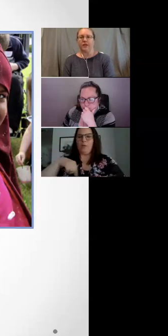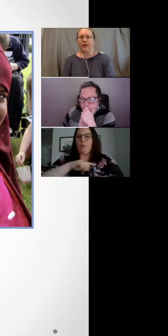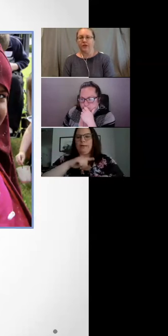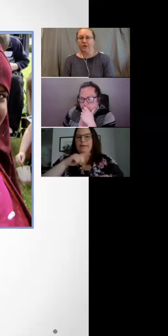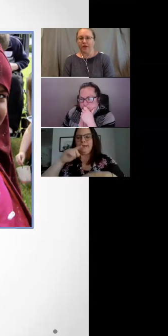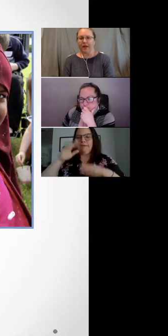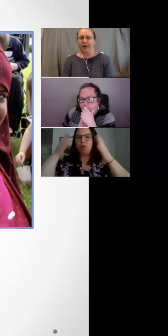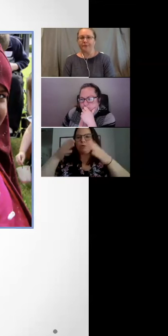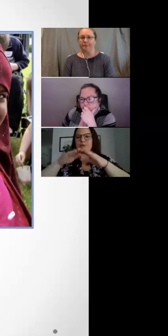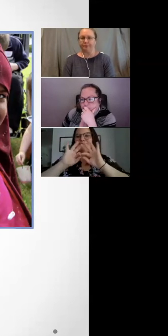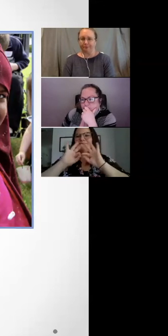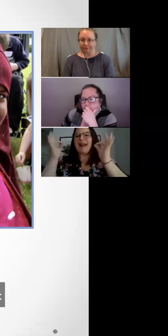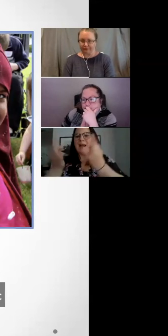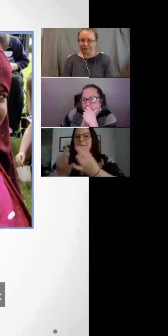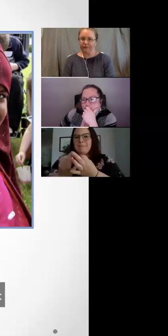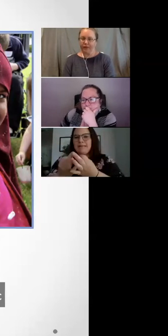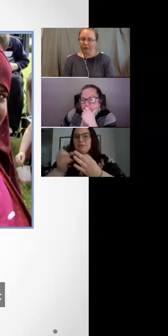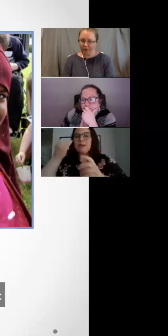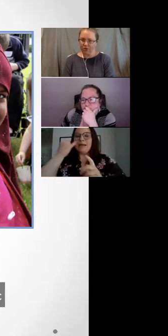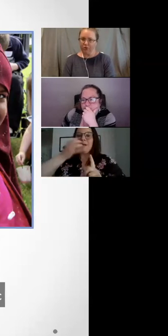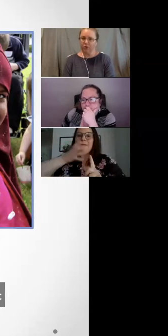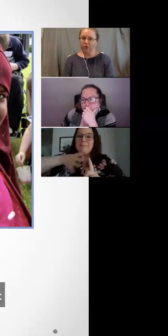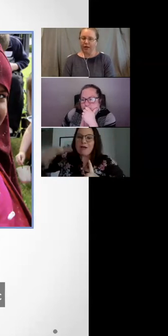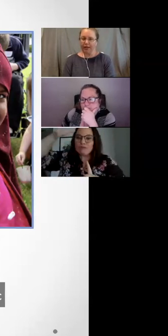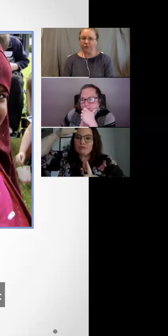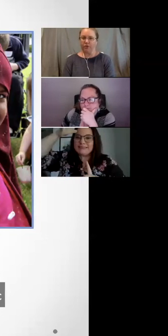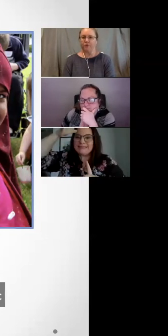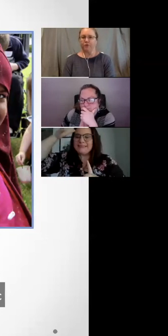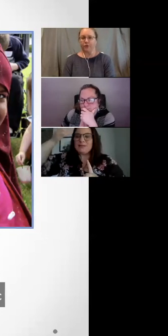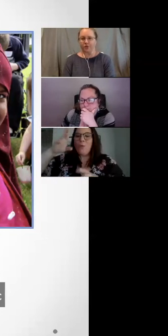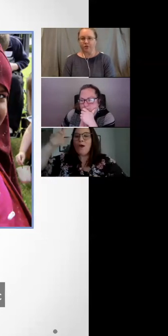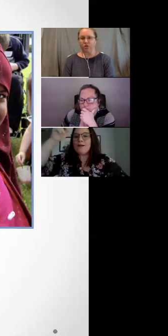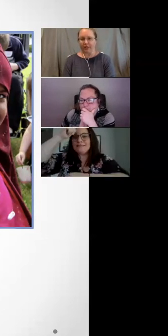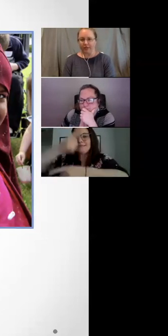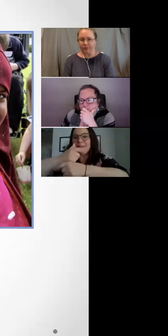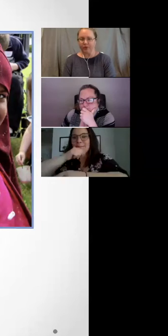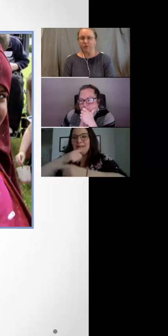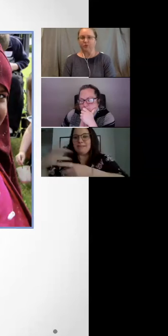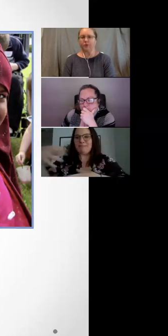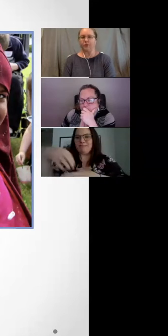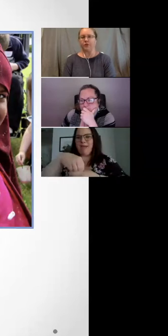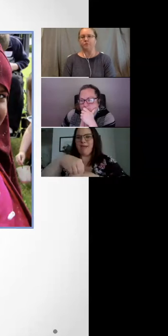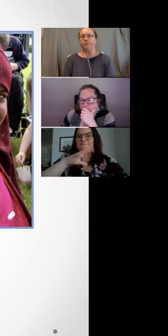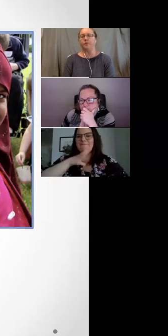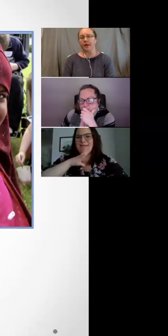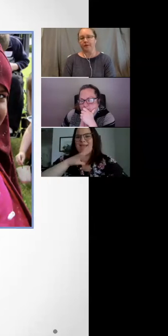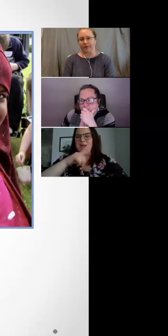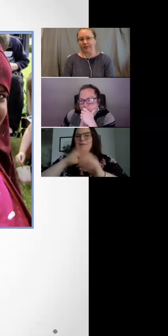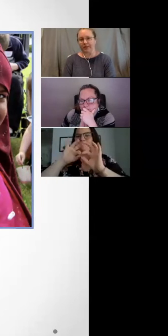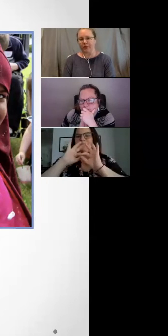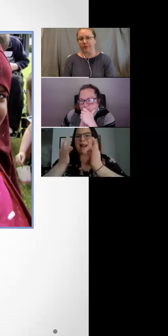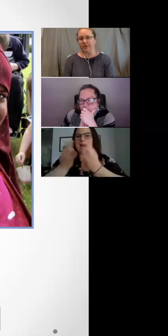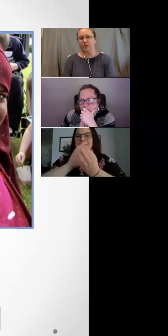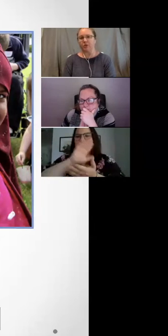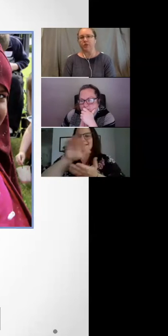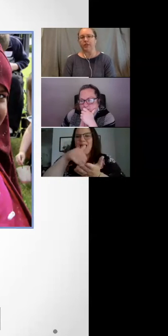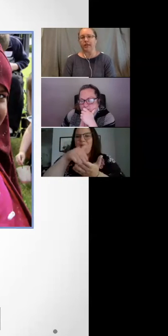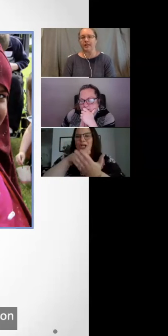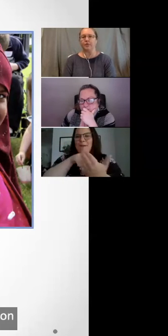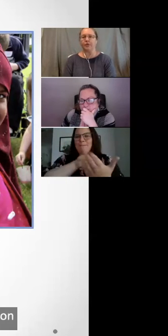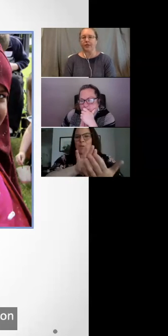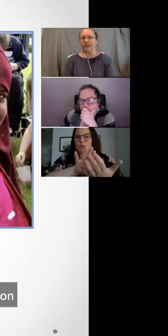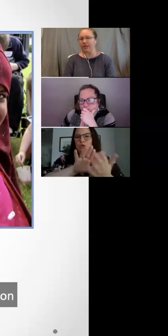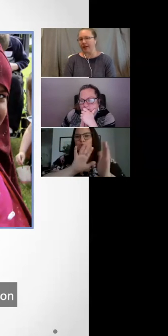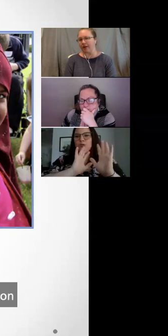right now. We do, again, we don't focus on child supports, we focus on family supports. And so we're looking